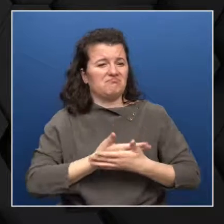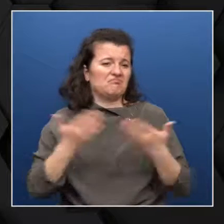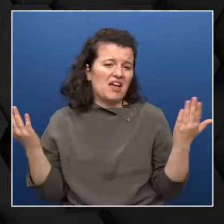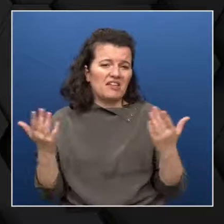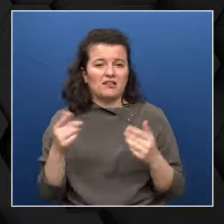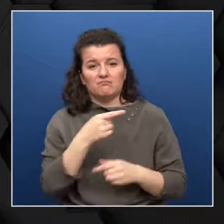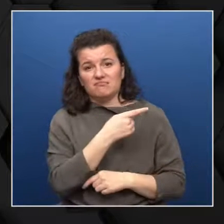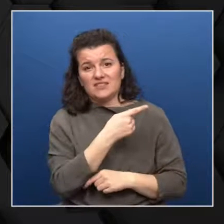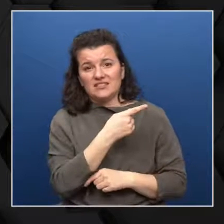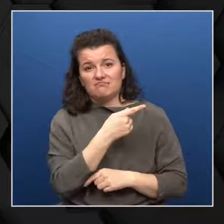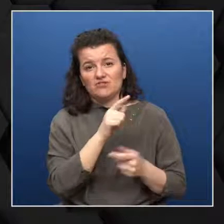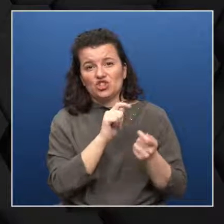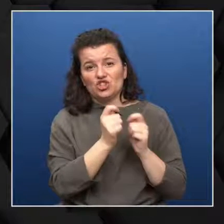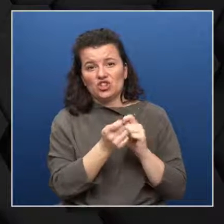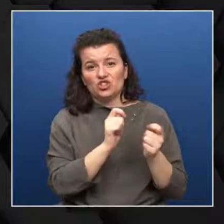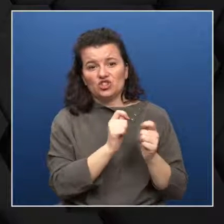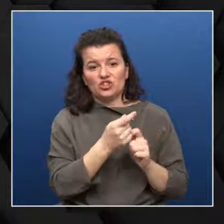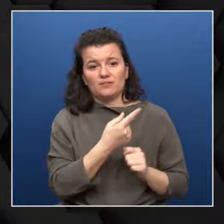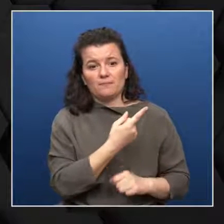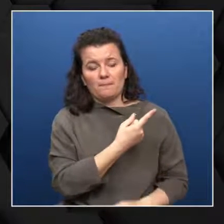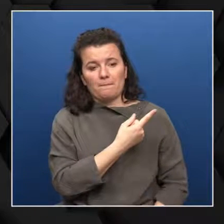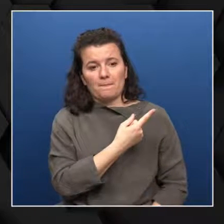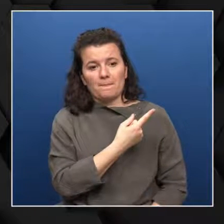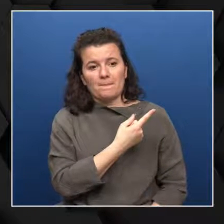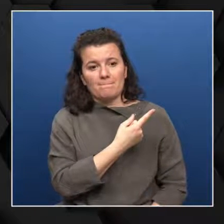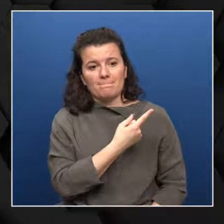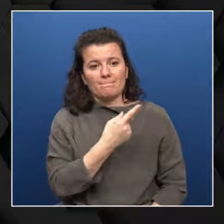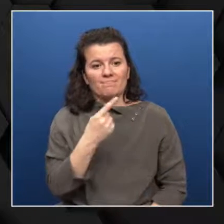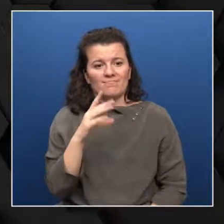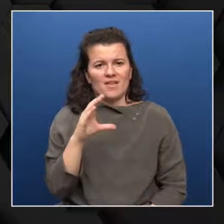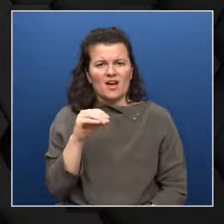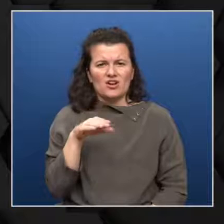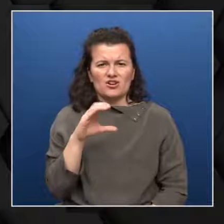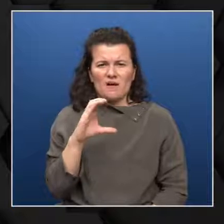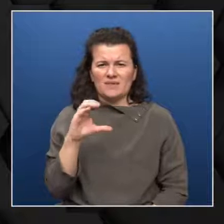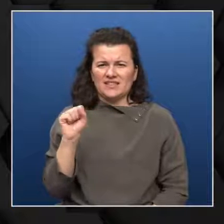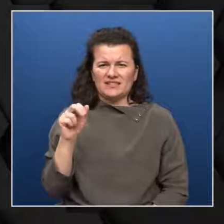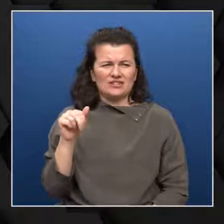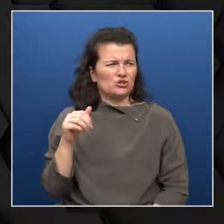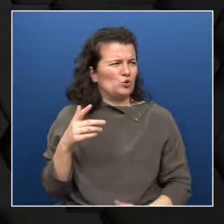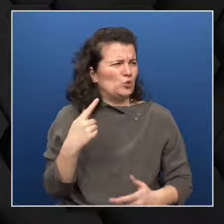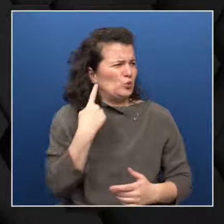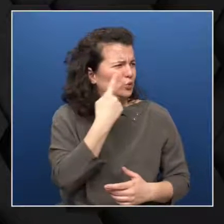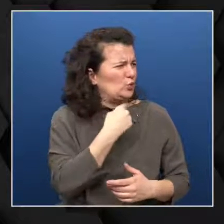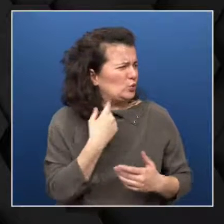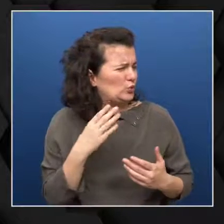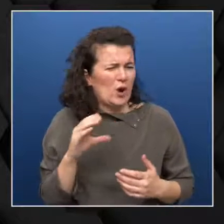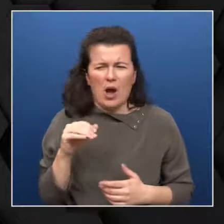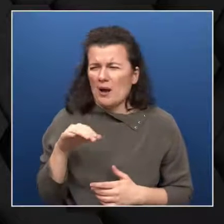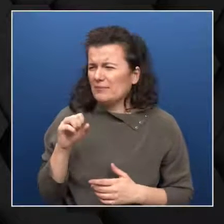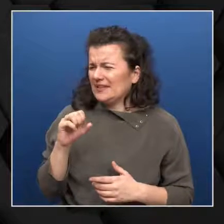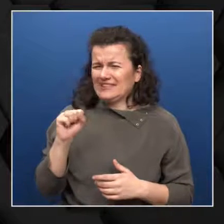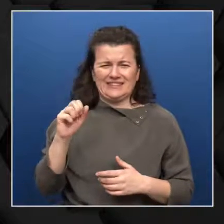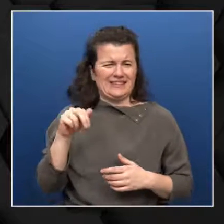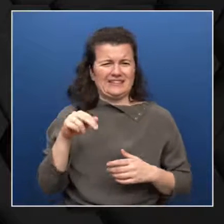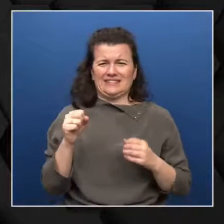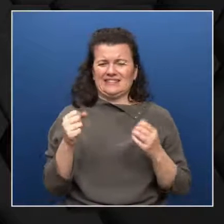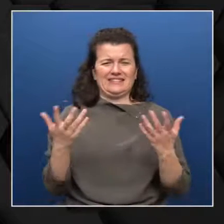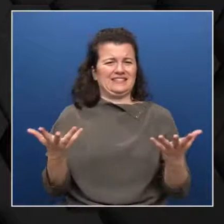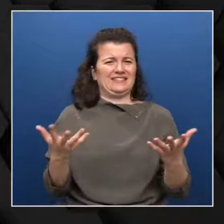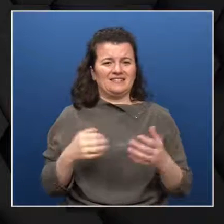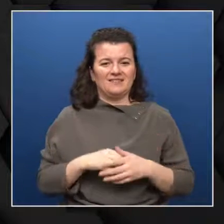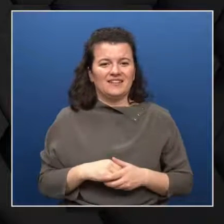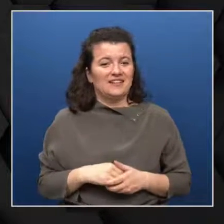Sans, not Comic Sans. Who uses Comic Sans? Why is that there? We need to... You can also go syllables,